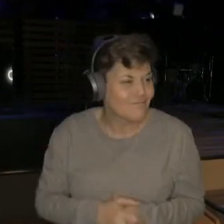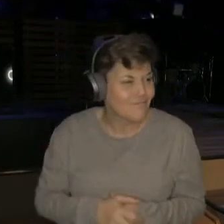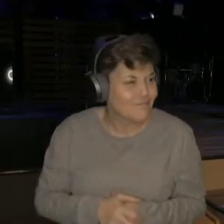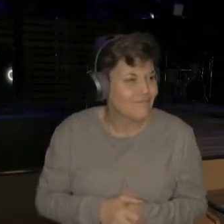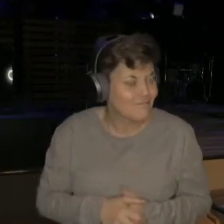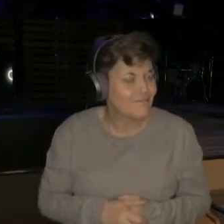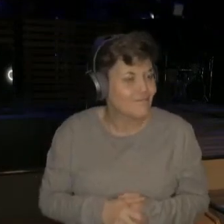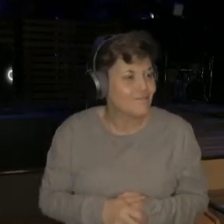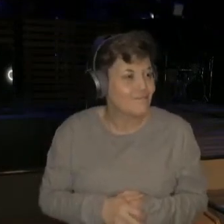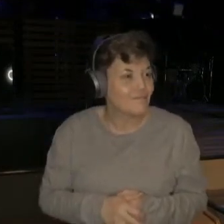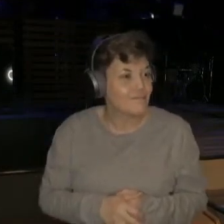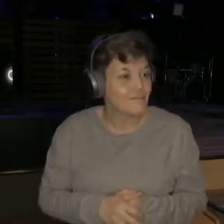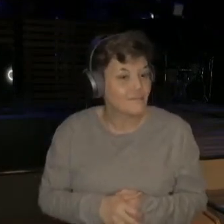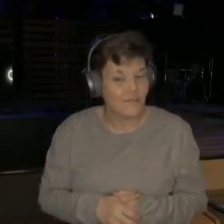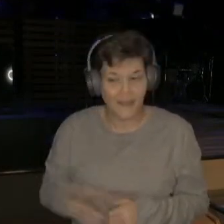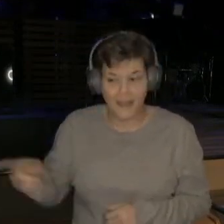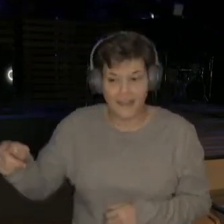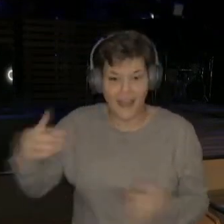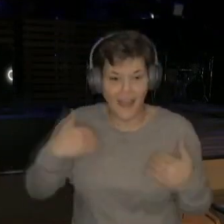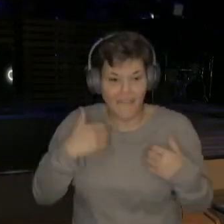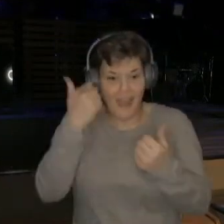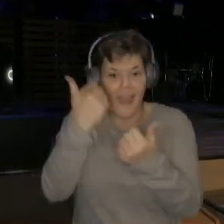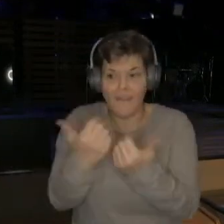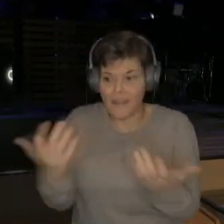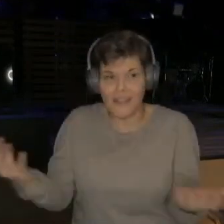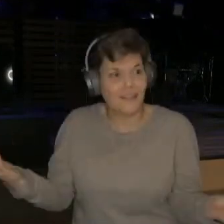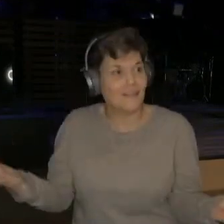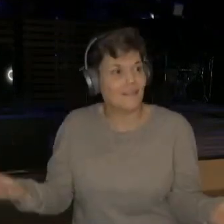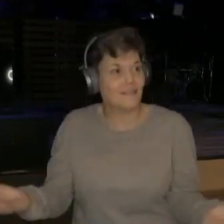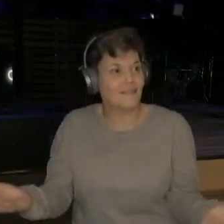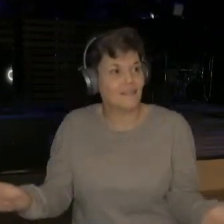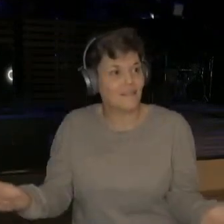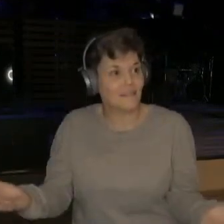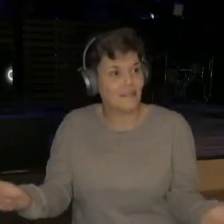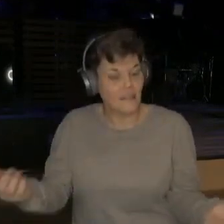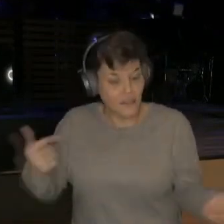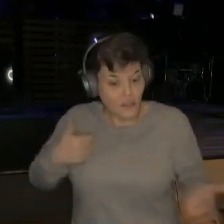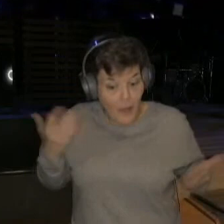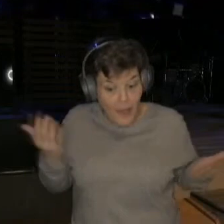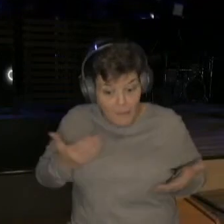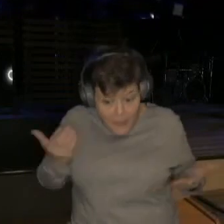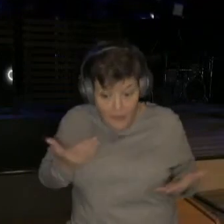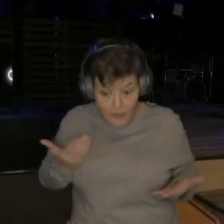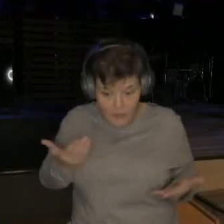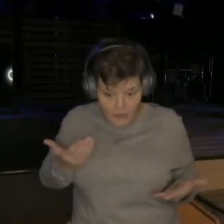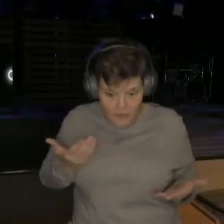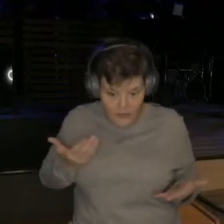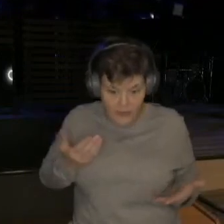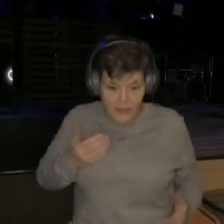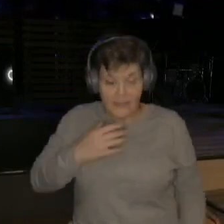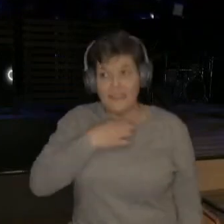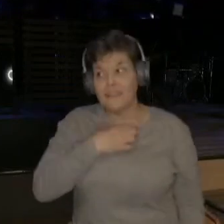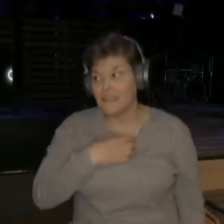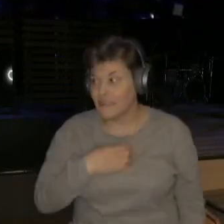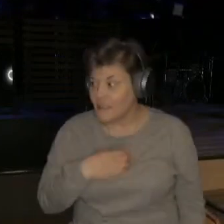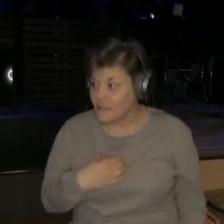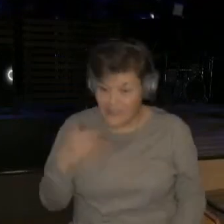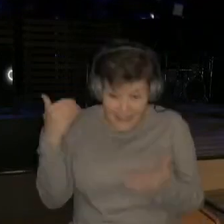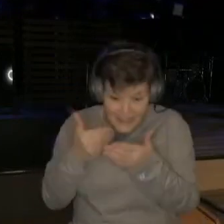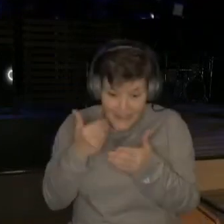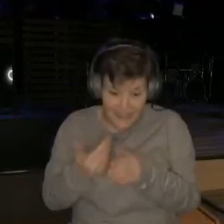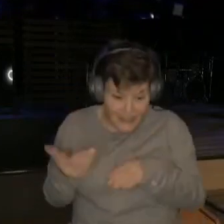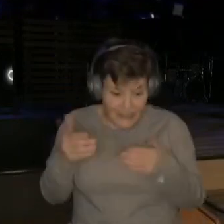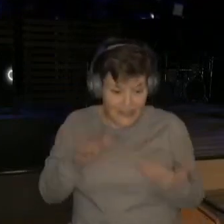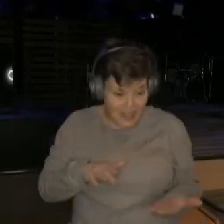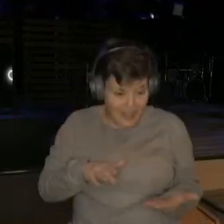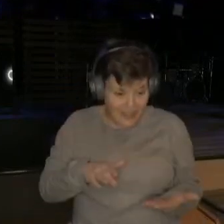spare. They lack nothing. Why am I here dying of hunger, feeding these